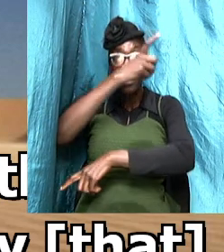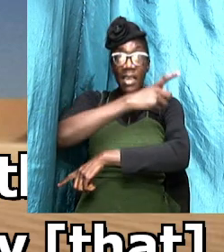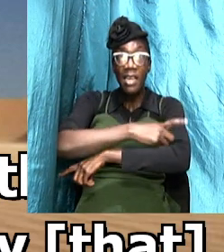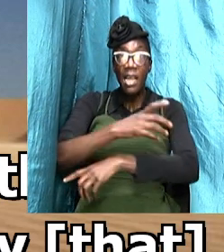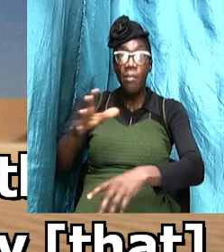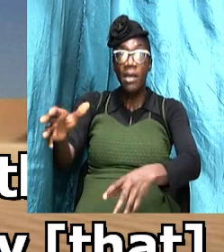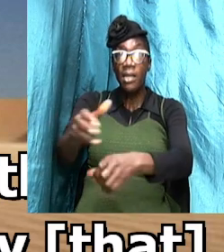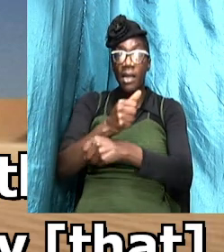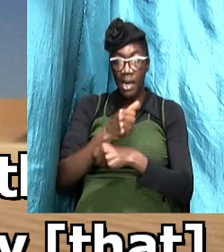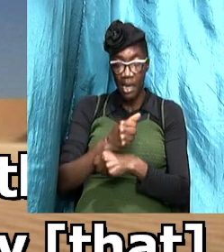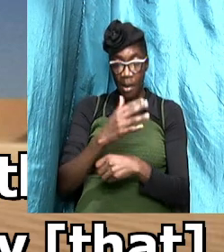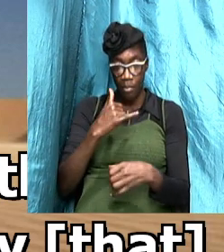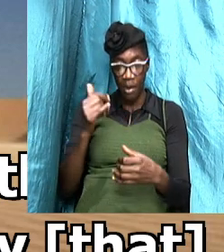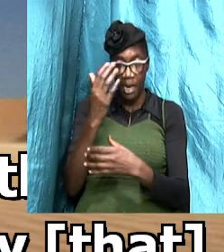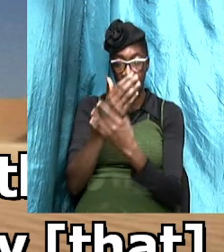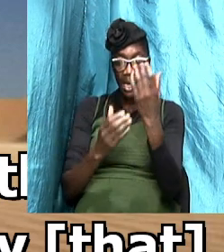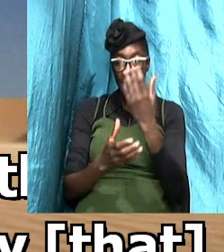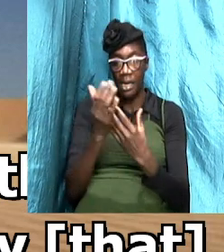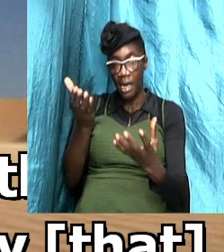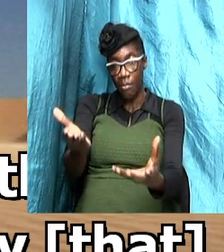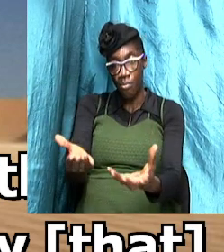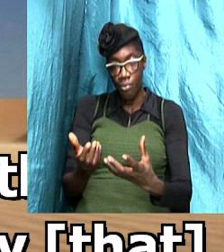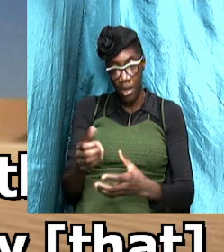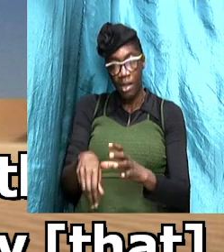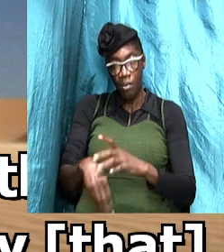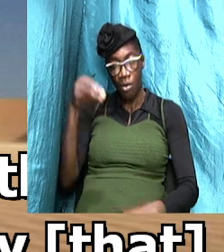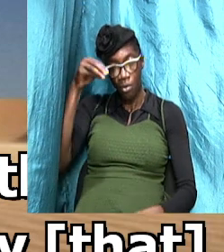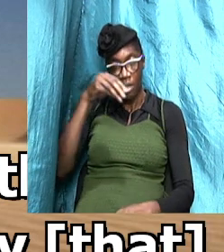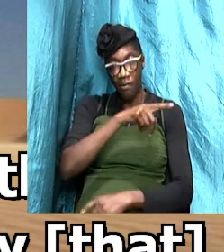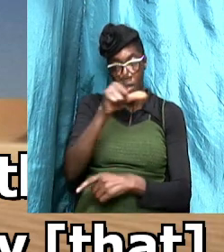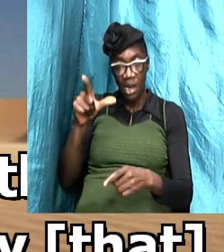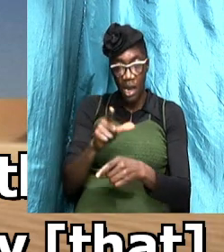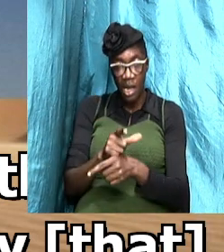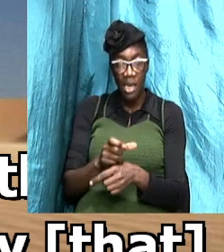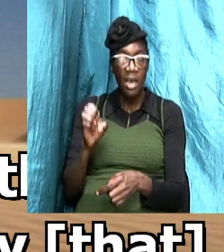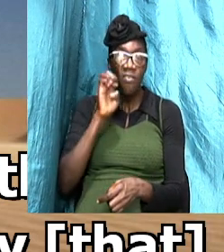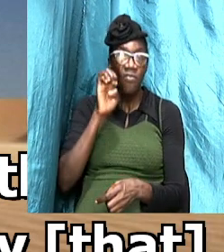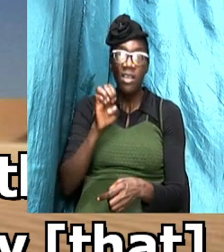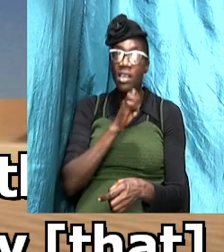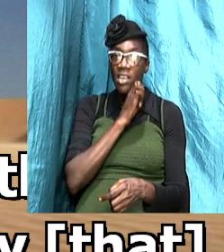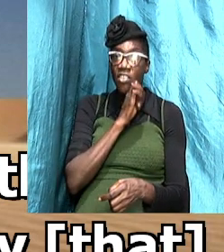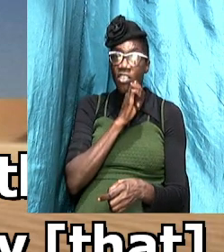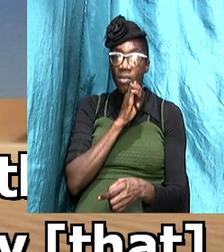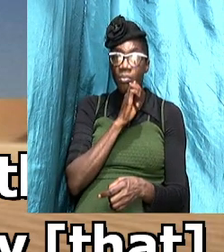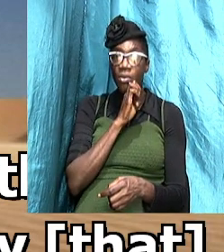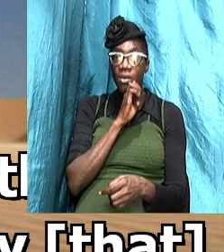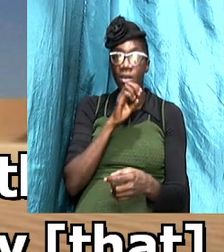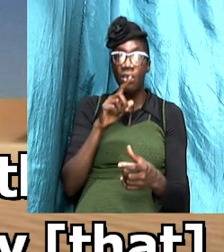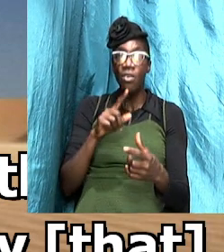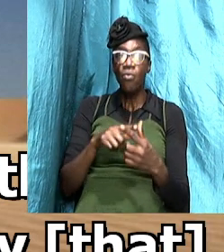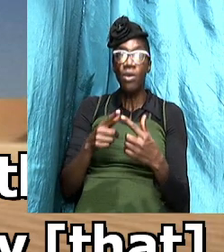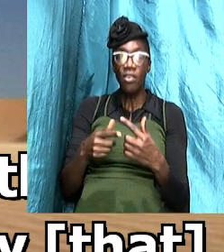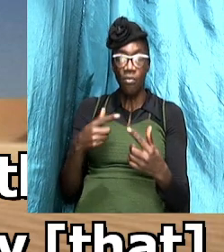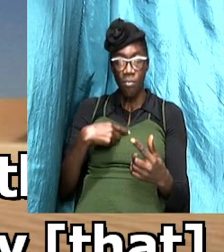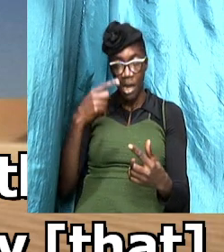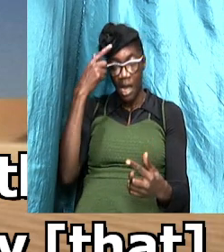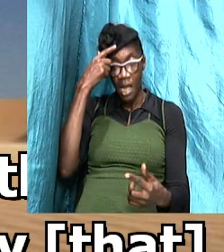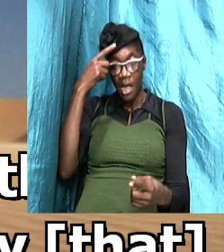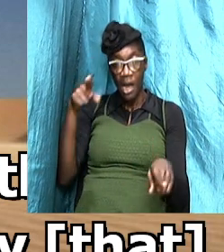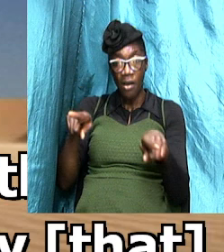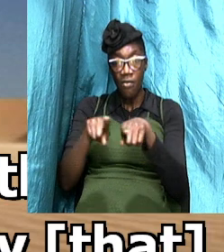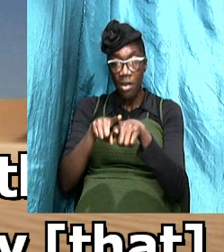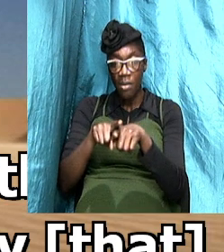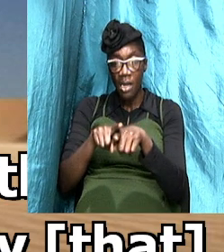the hand and bring them out of the land of Egypt which my covenant they break